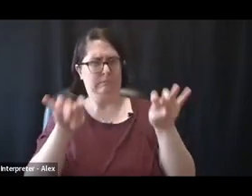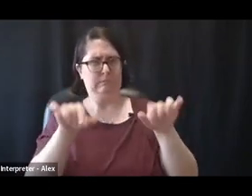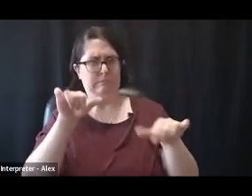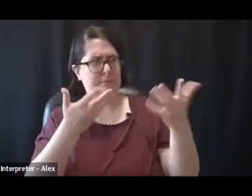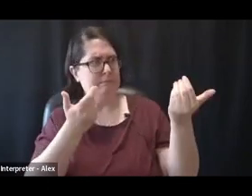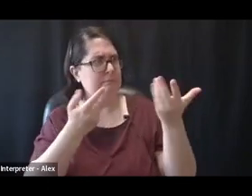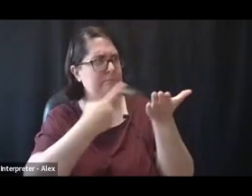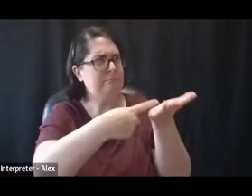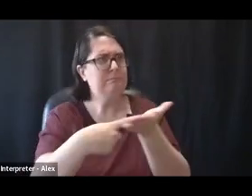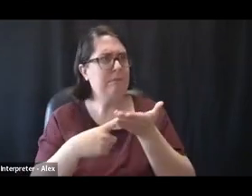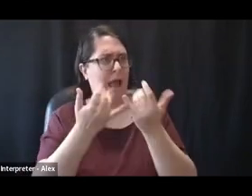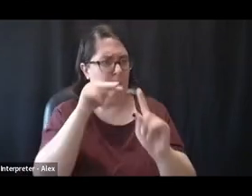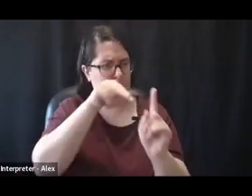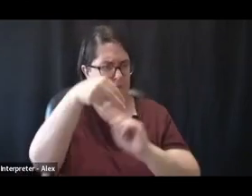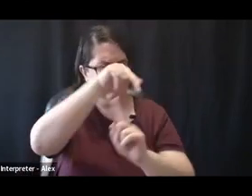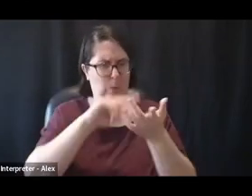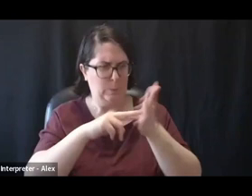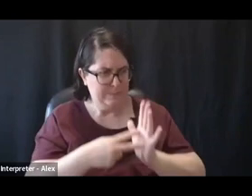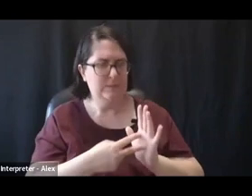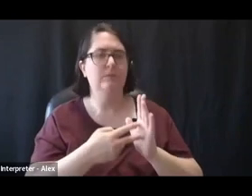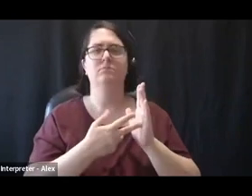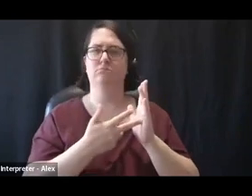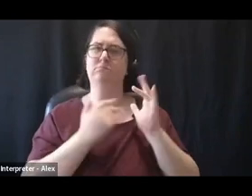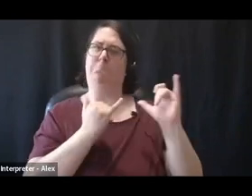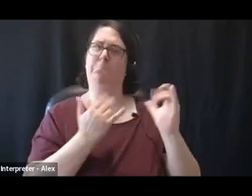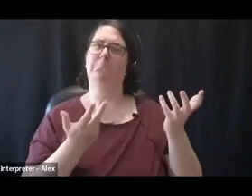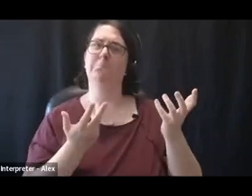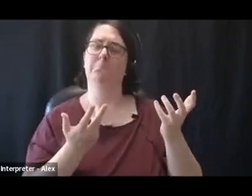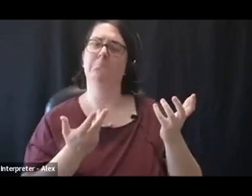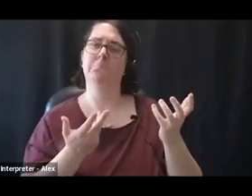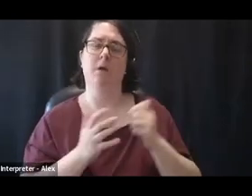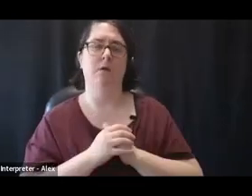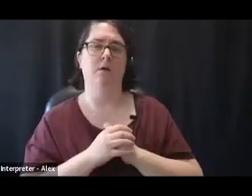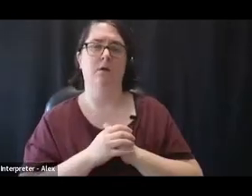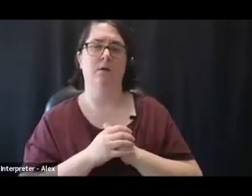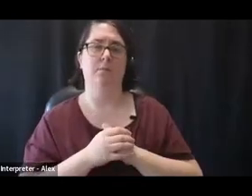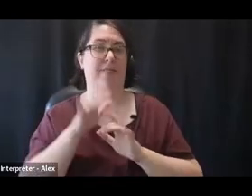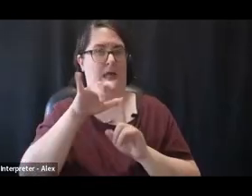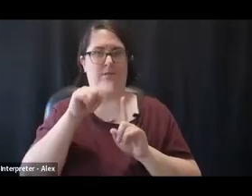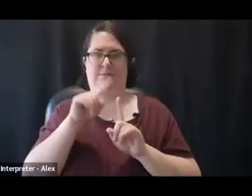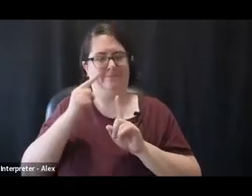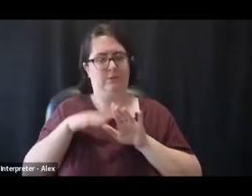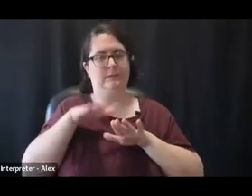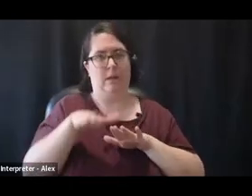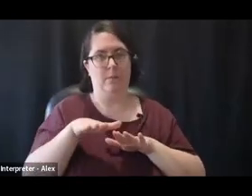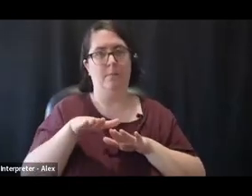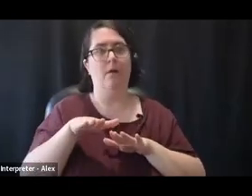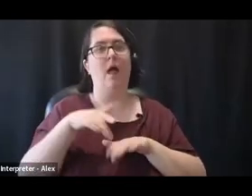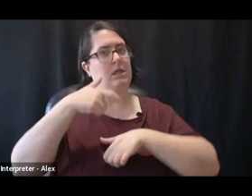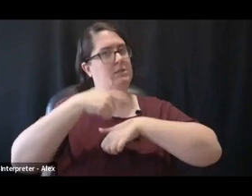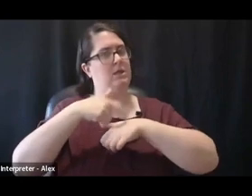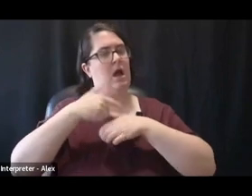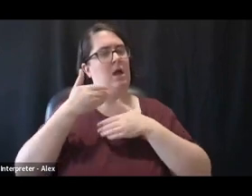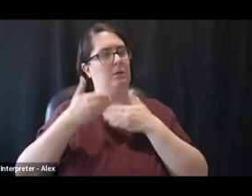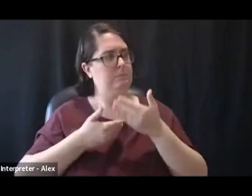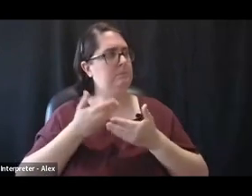that we're approaching and thinking about artistic practice. But it really is like, that's the first step. And then it really takes that time to think